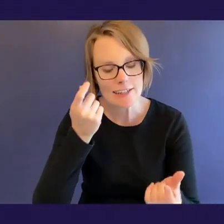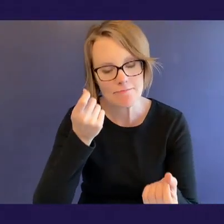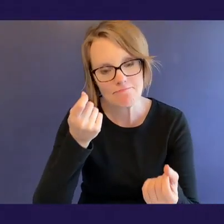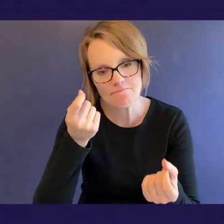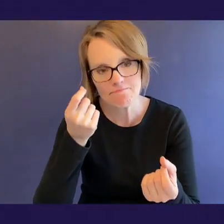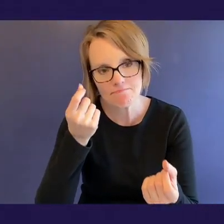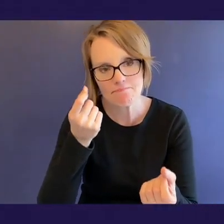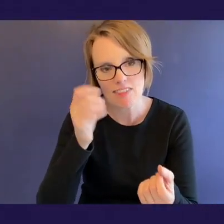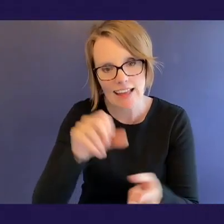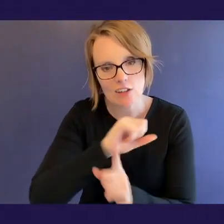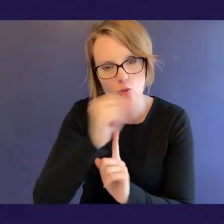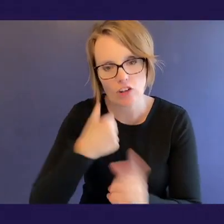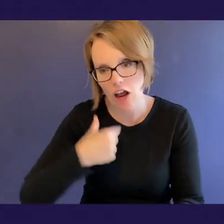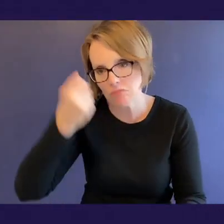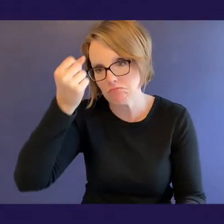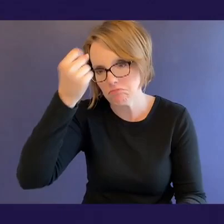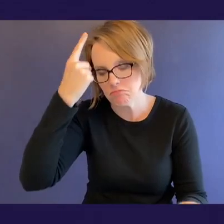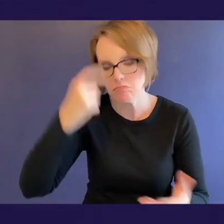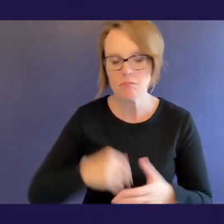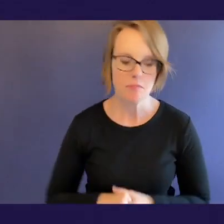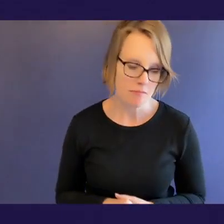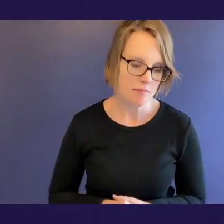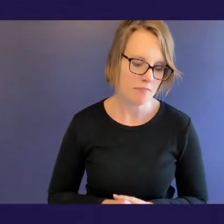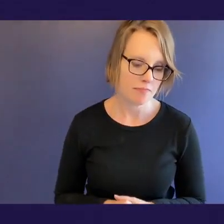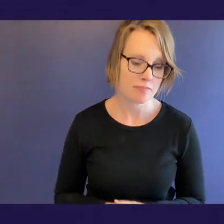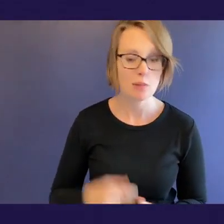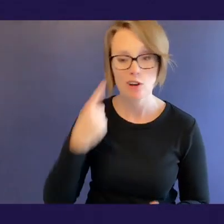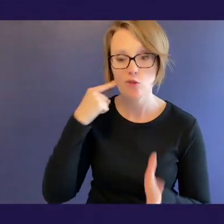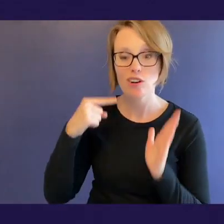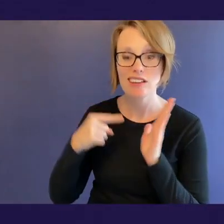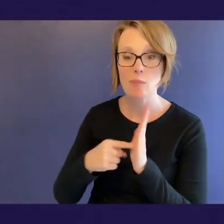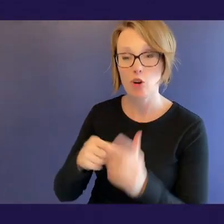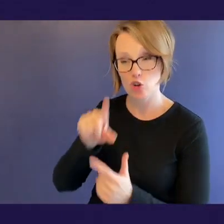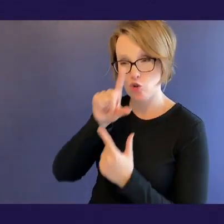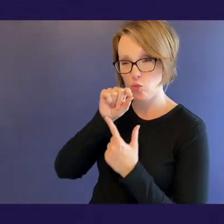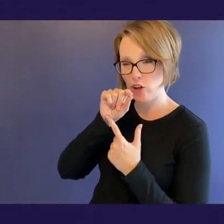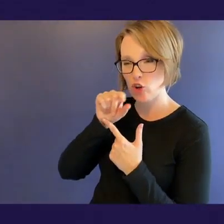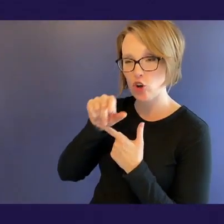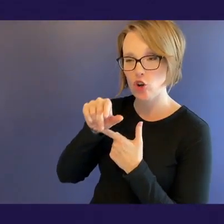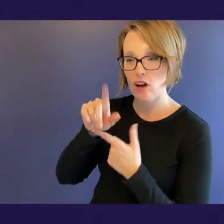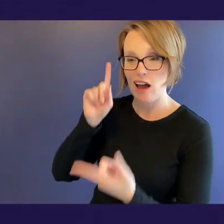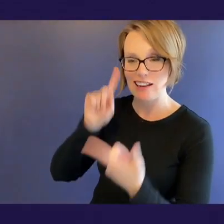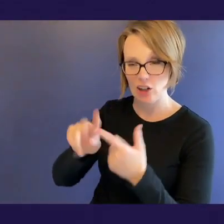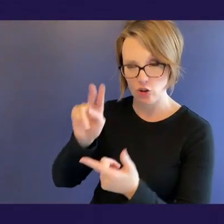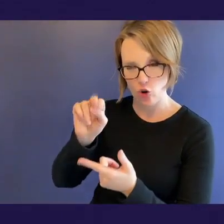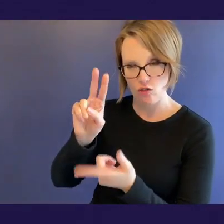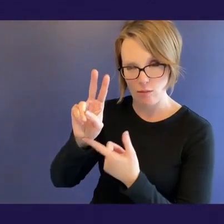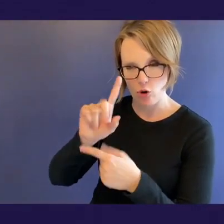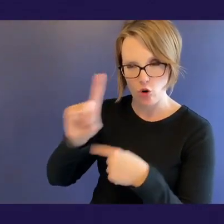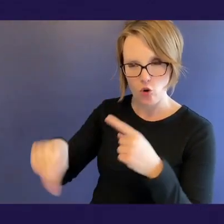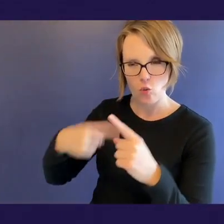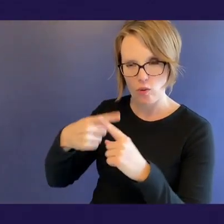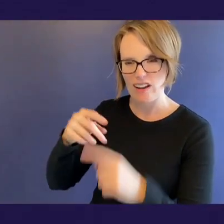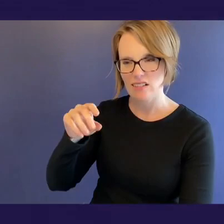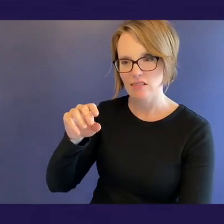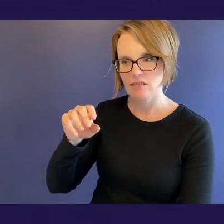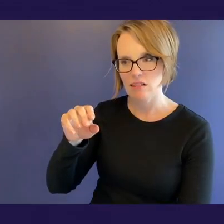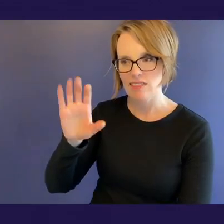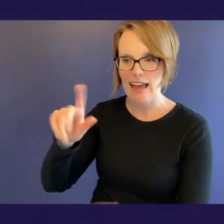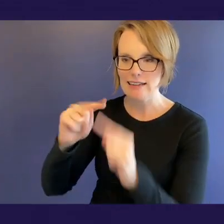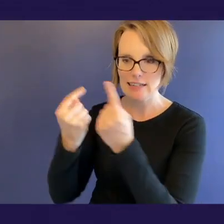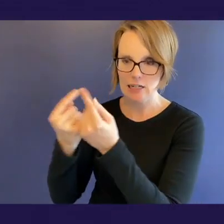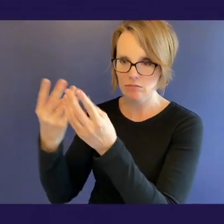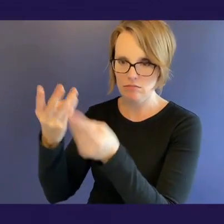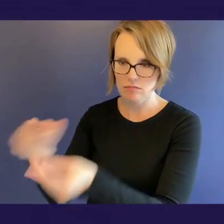partner in helping them tackle vaccine misinformation during the pandemic up until November, when that team was largely